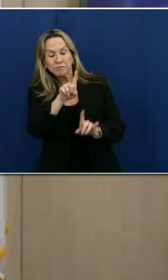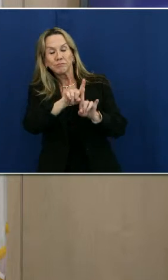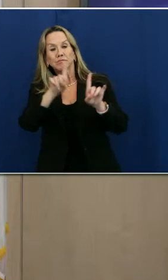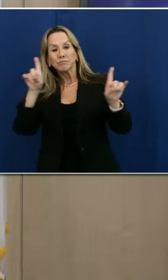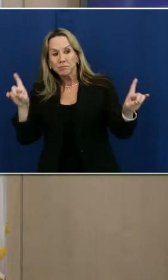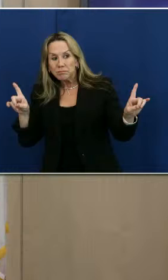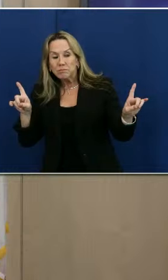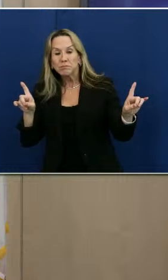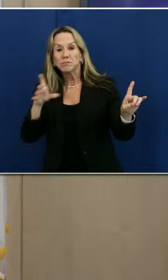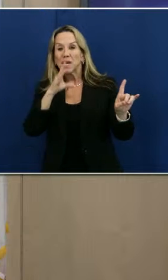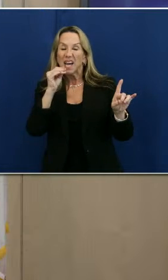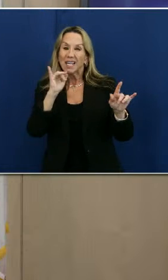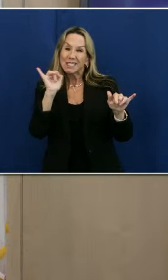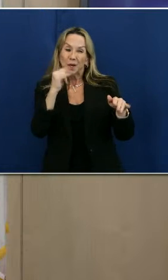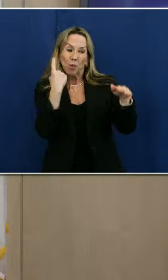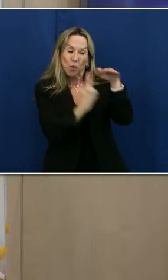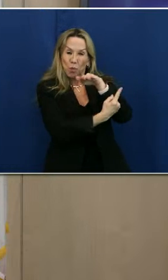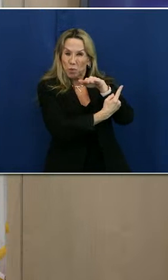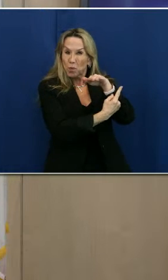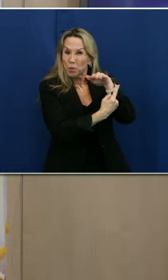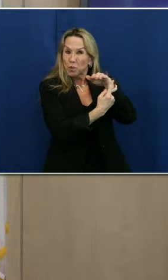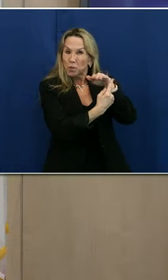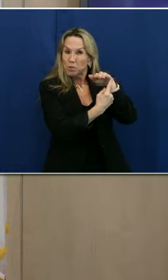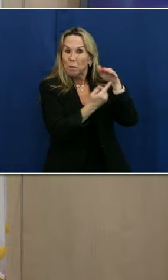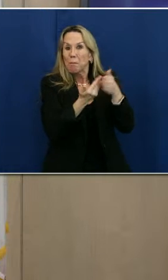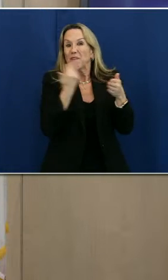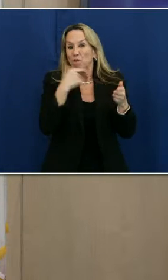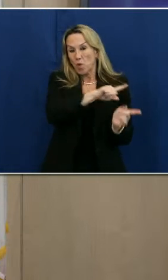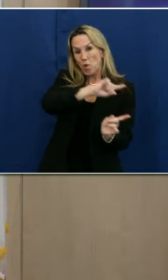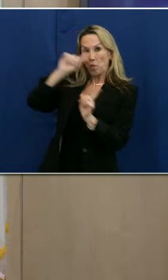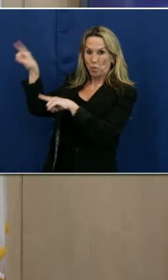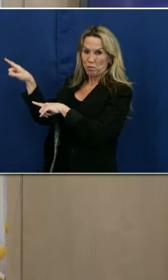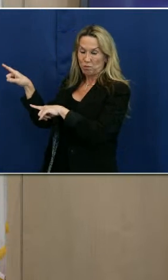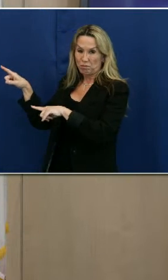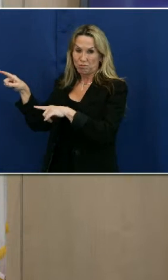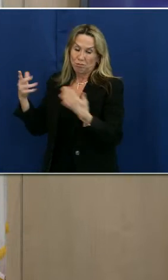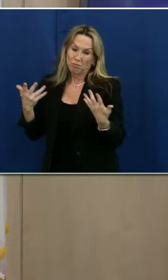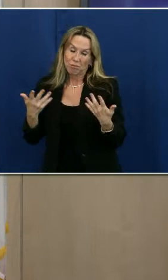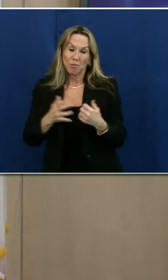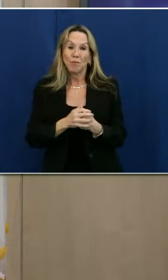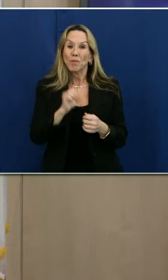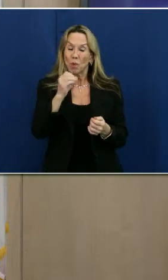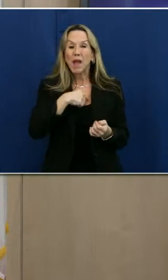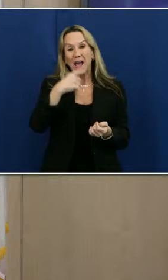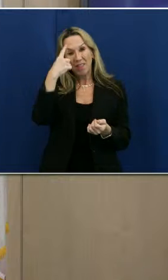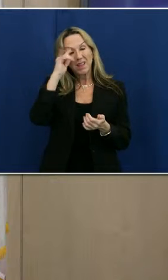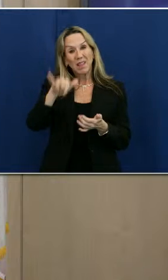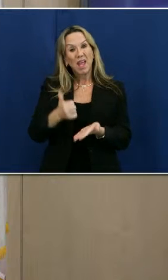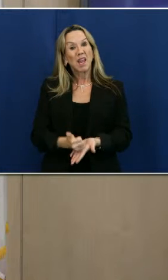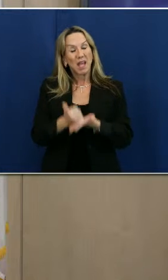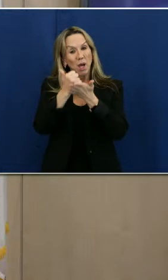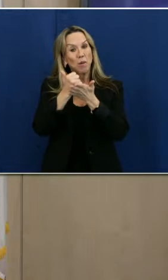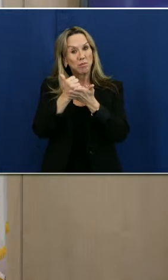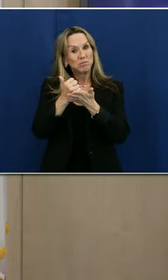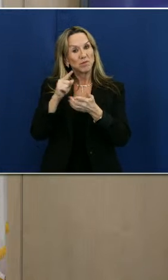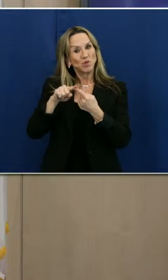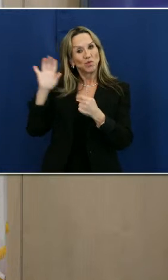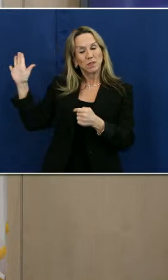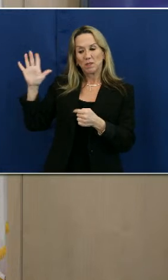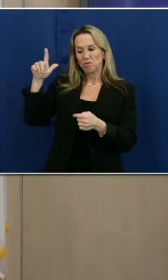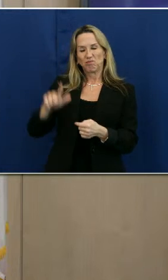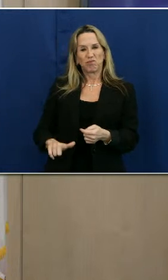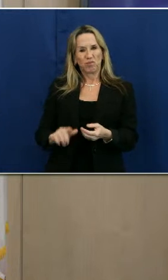and relatively quarantine themselves before arrival. So I think that that's probably contributing to the low